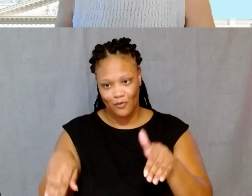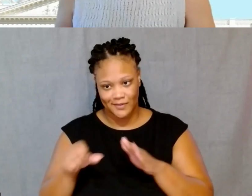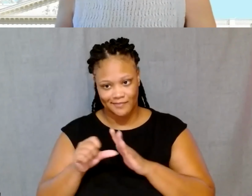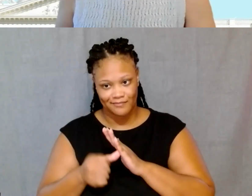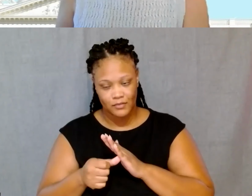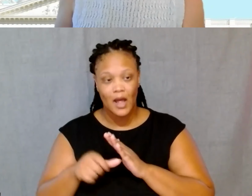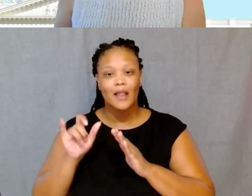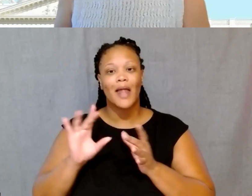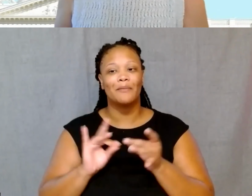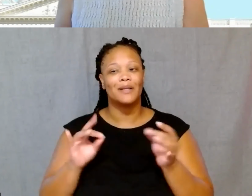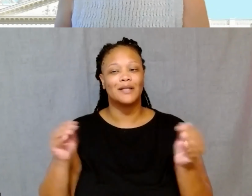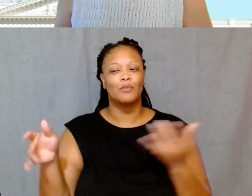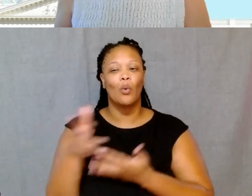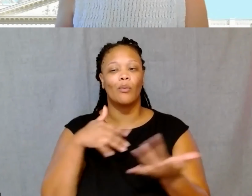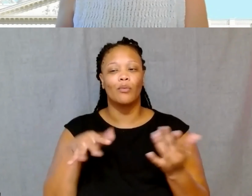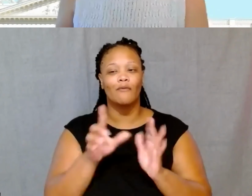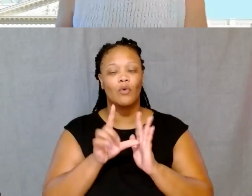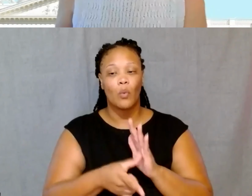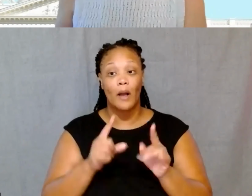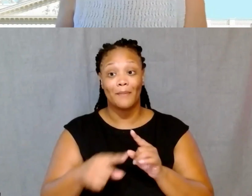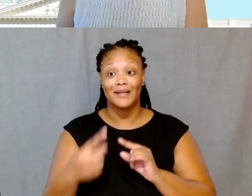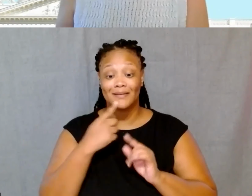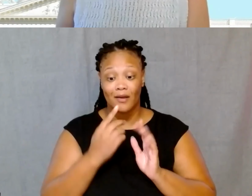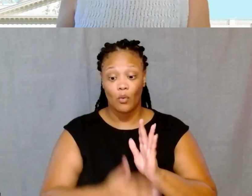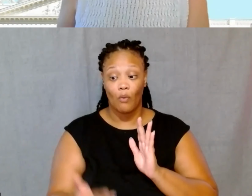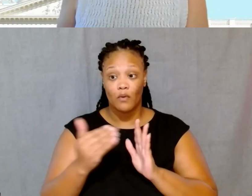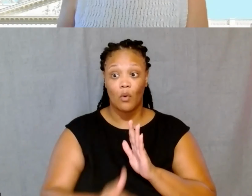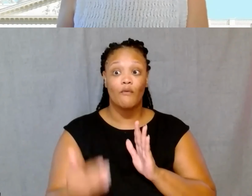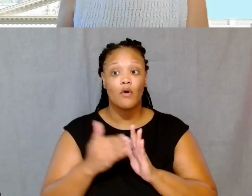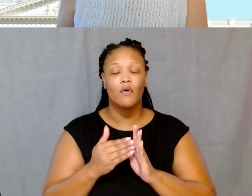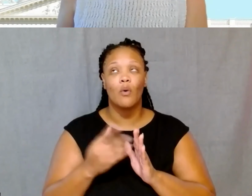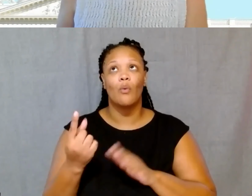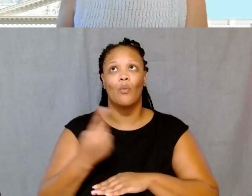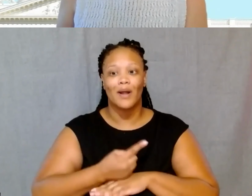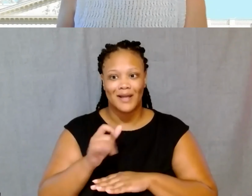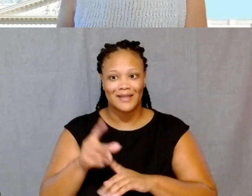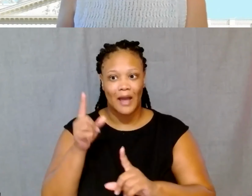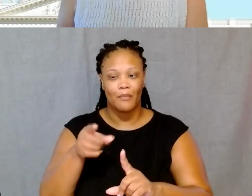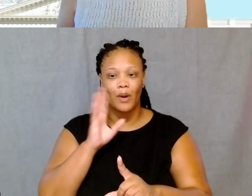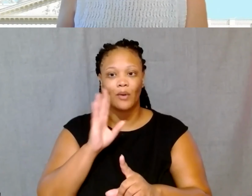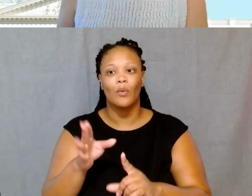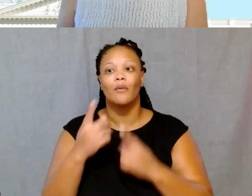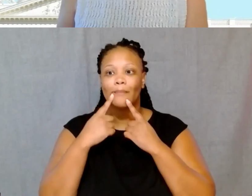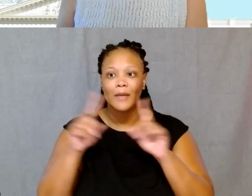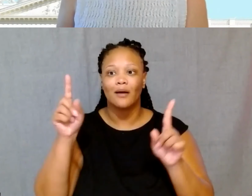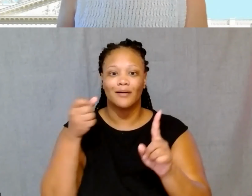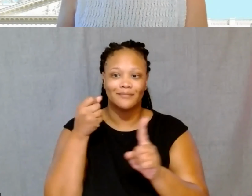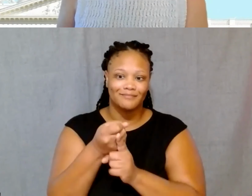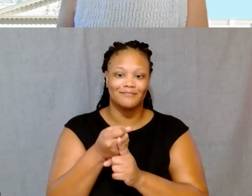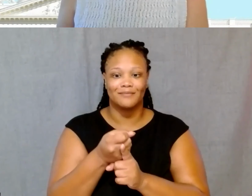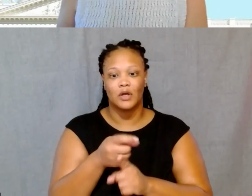a while, but I think having, saying it over and over, one of these days that point will get across, not just housing, but accessible